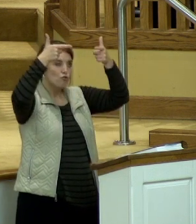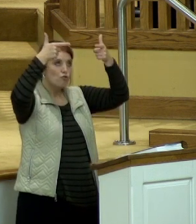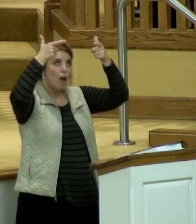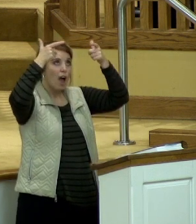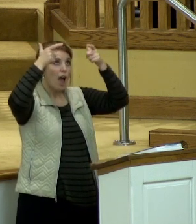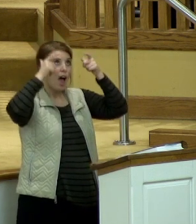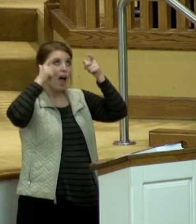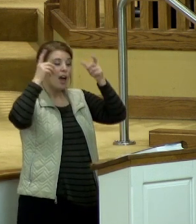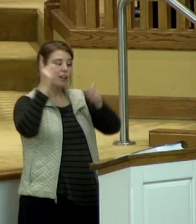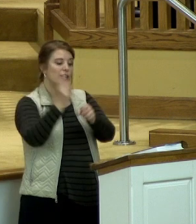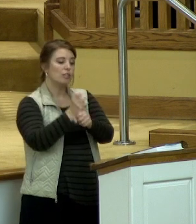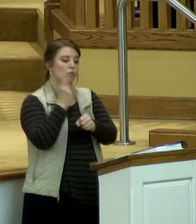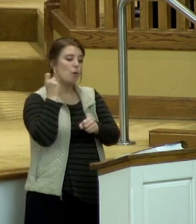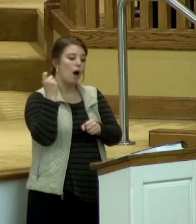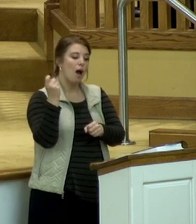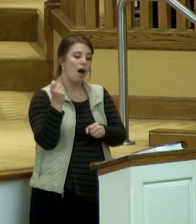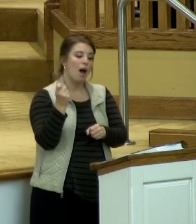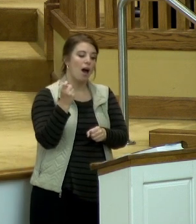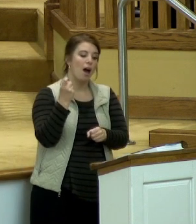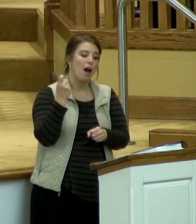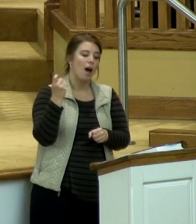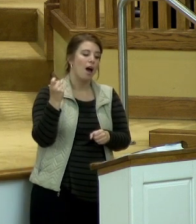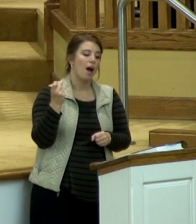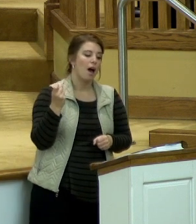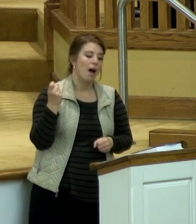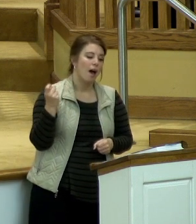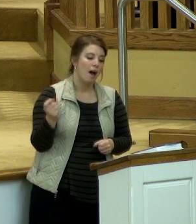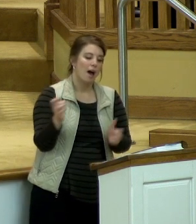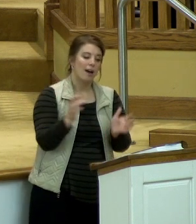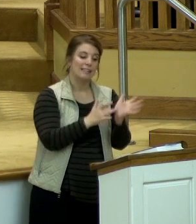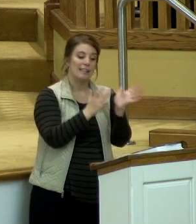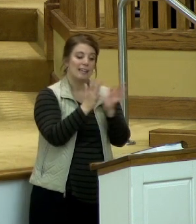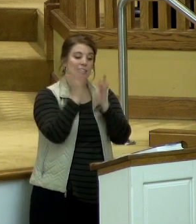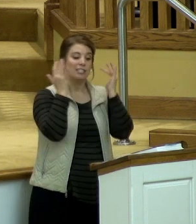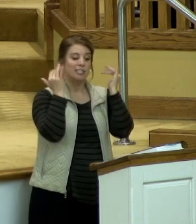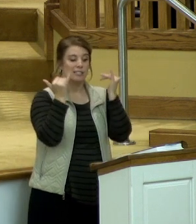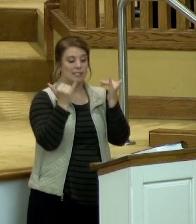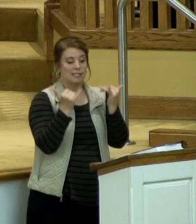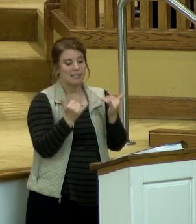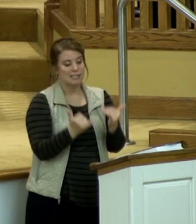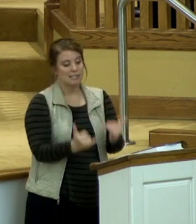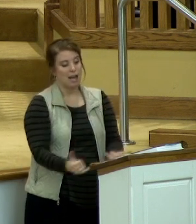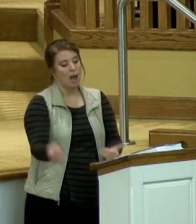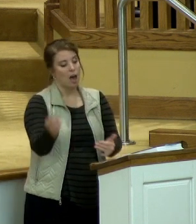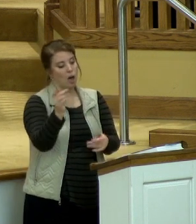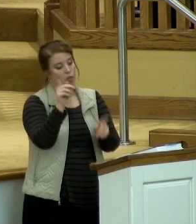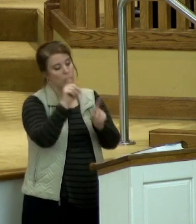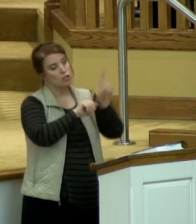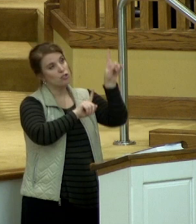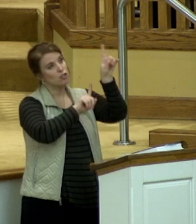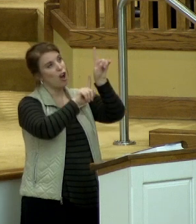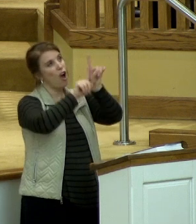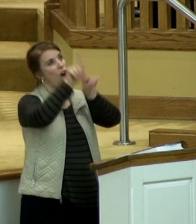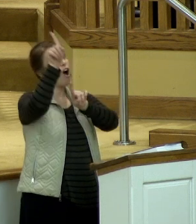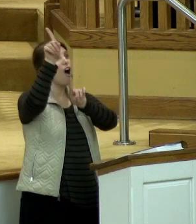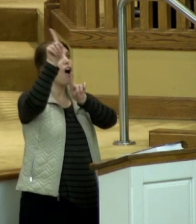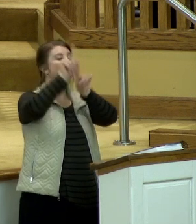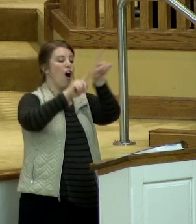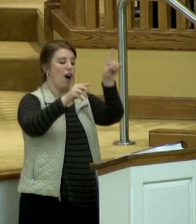crown is won, Jesus is now the